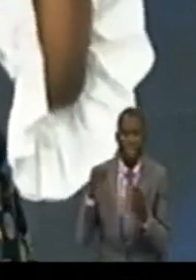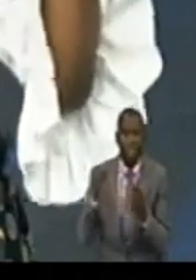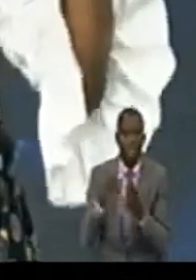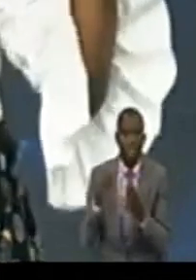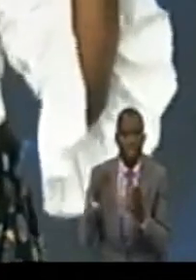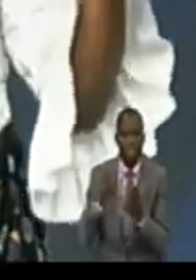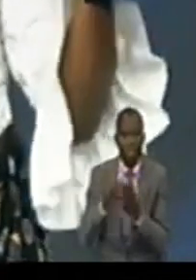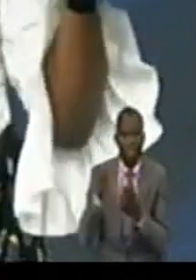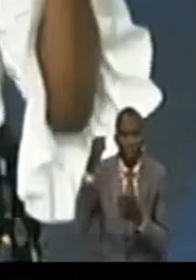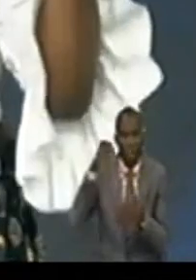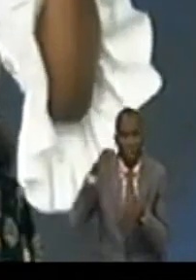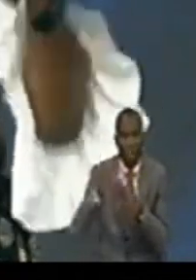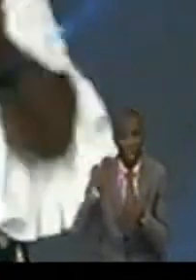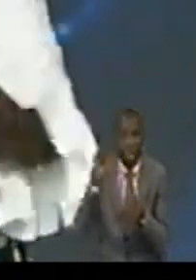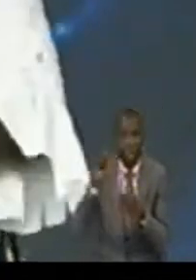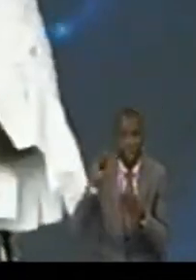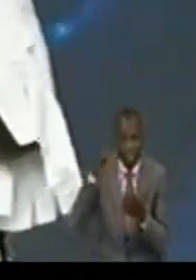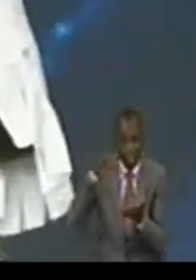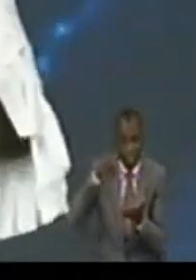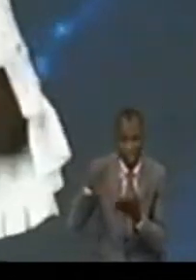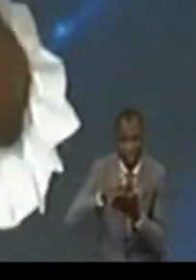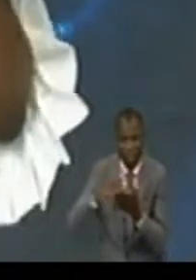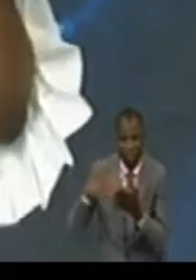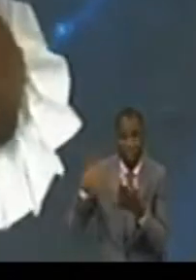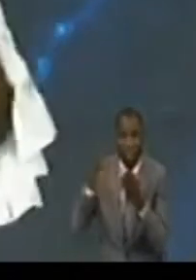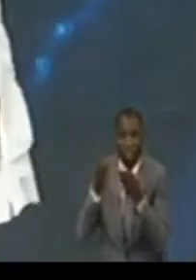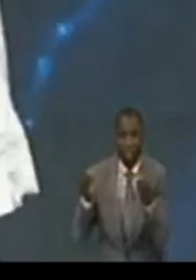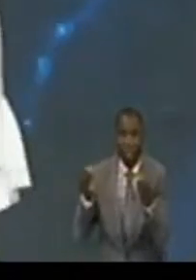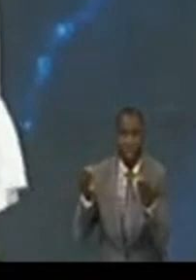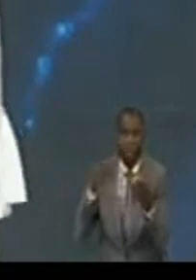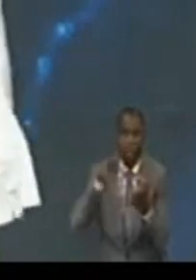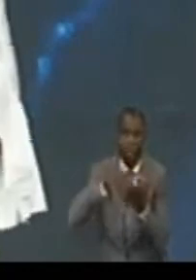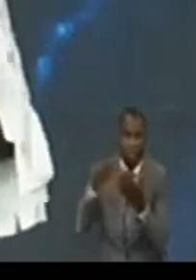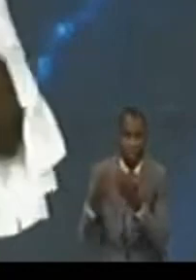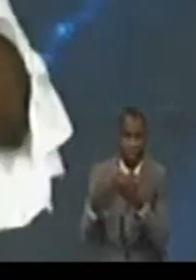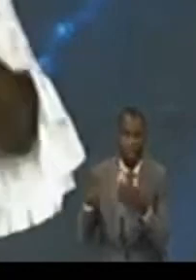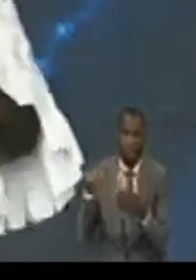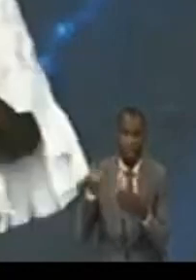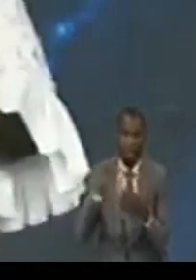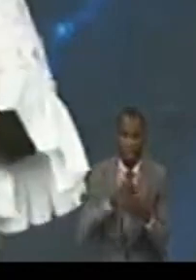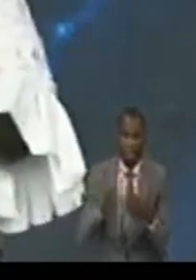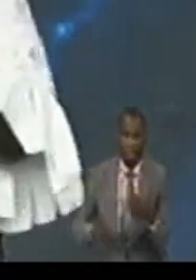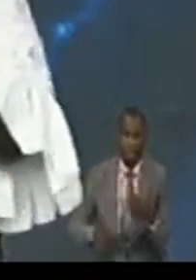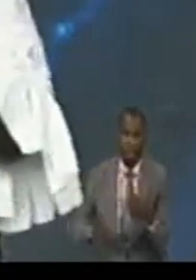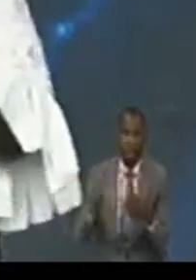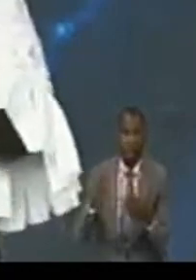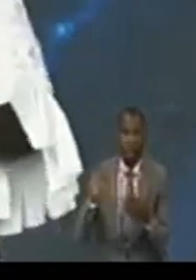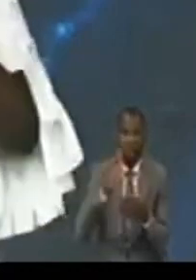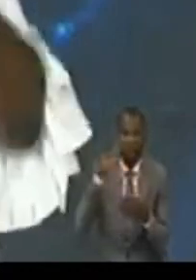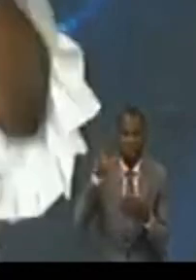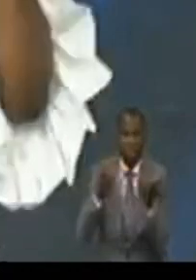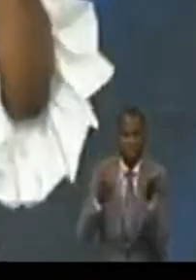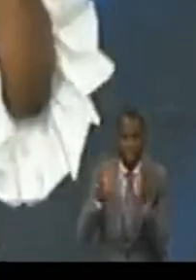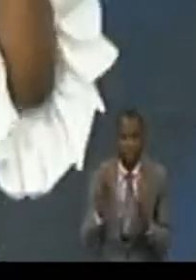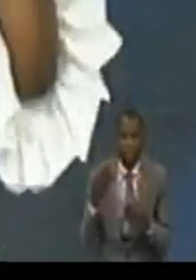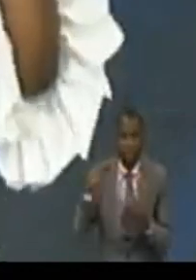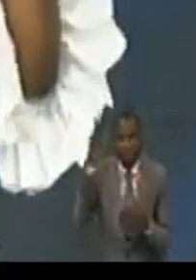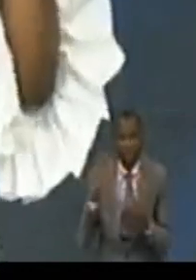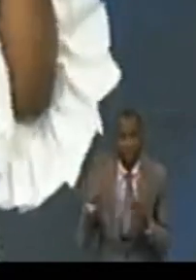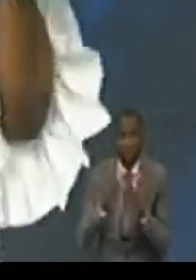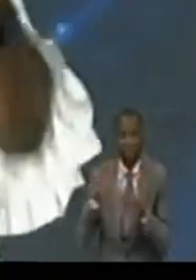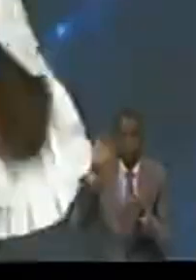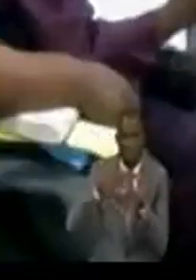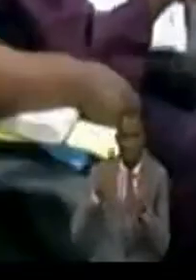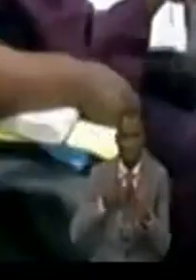Divine Solution Crusade at Abuja, where God used the servant of God to touch my life. Brethren, praise the